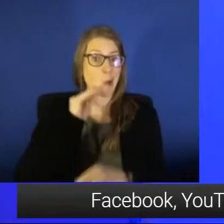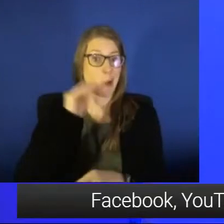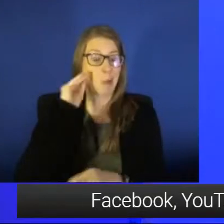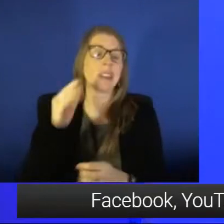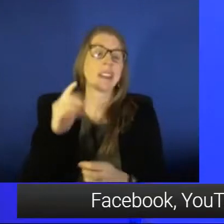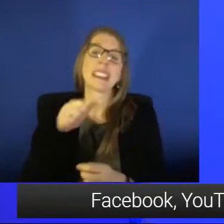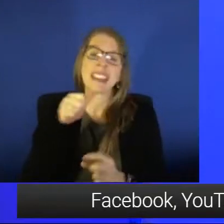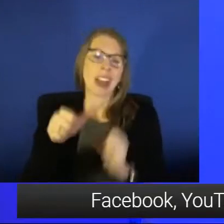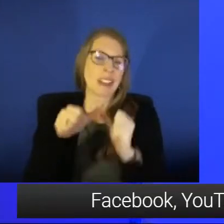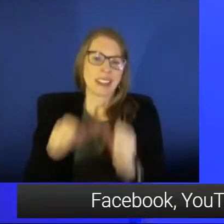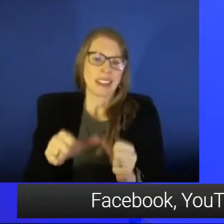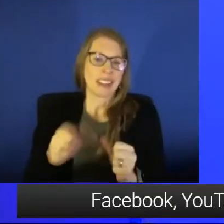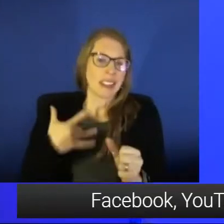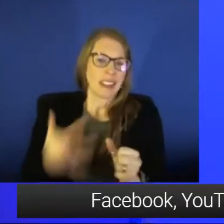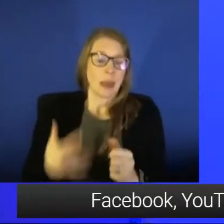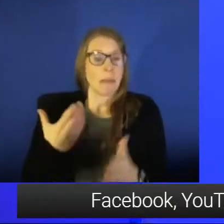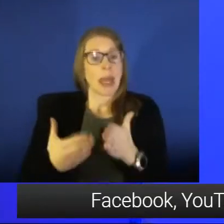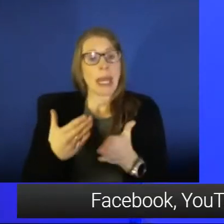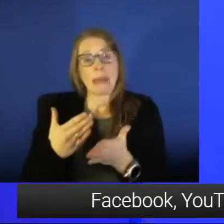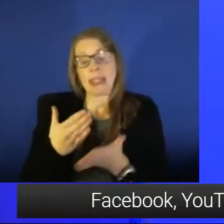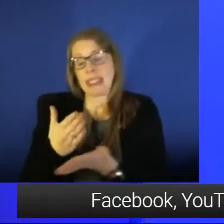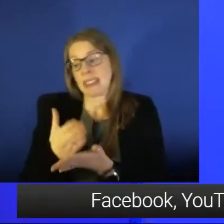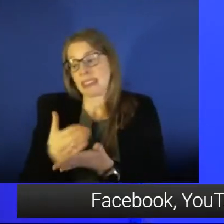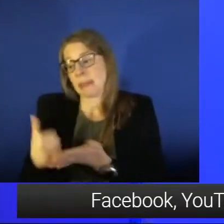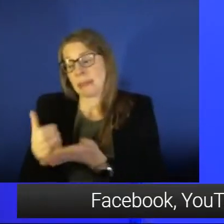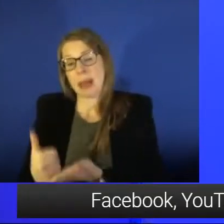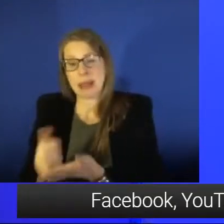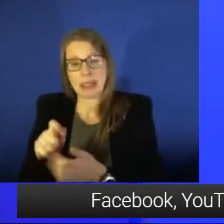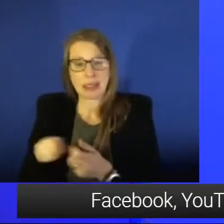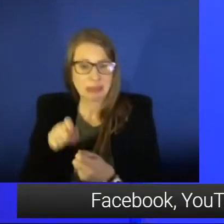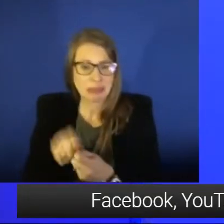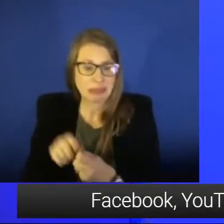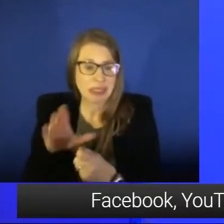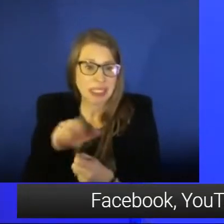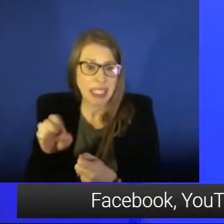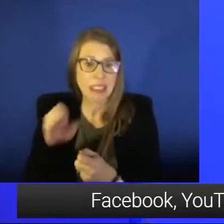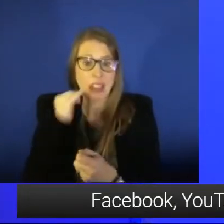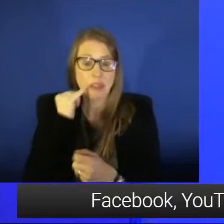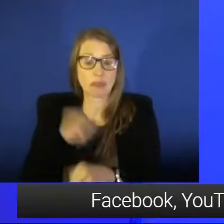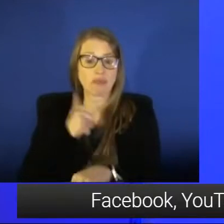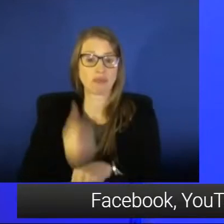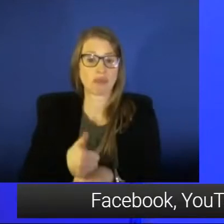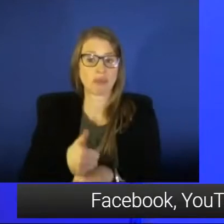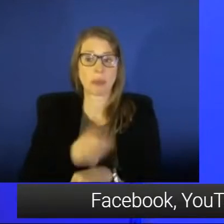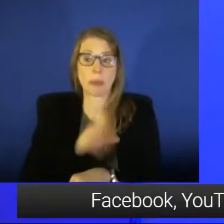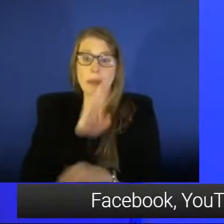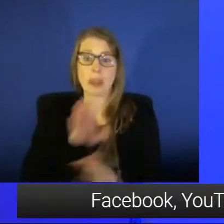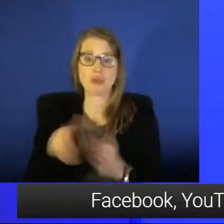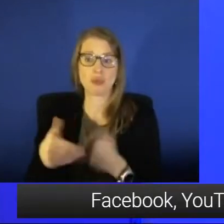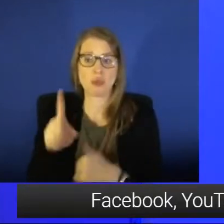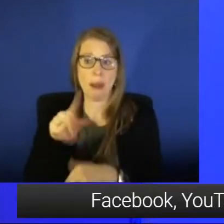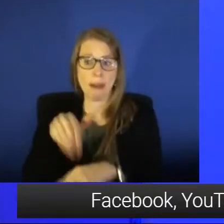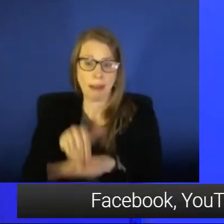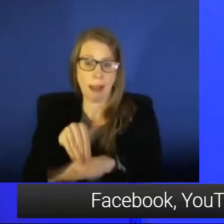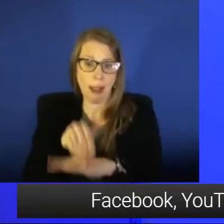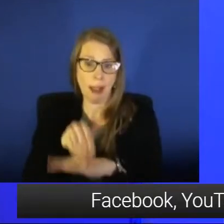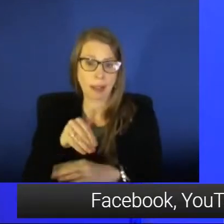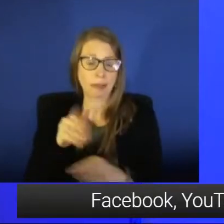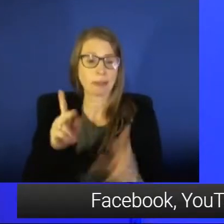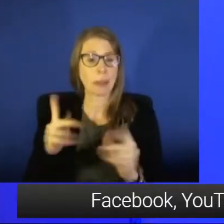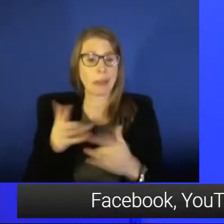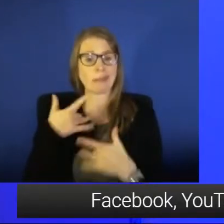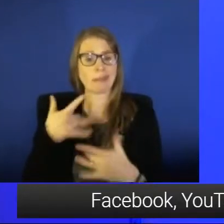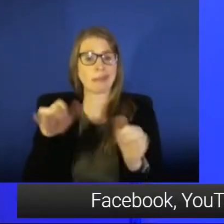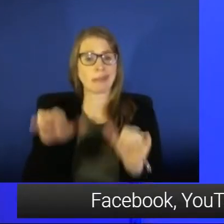may be helpful, if, especially if you put them in, say, the bedroom at night, where most people spend their time. Now, with